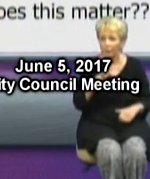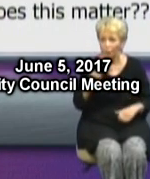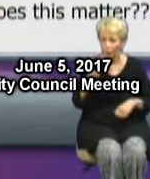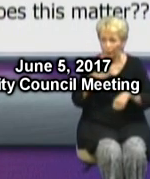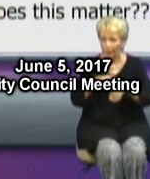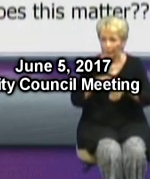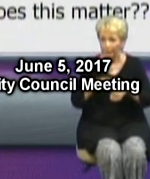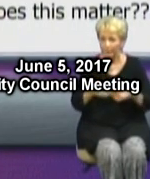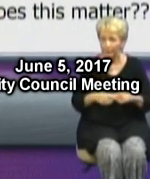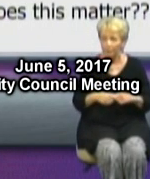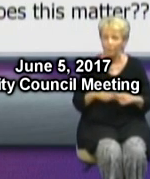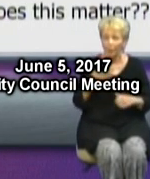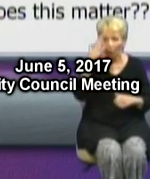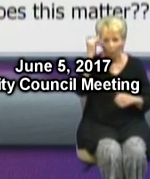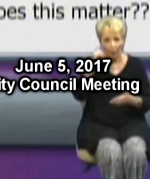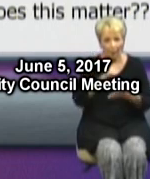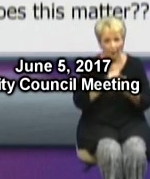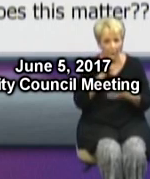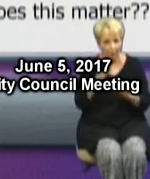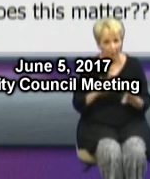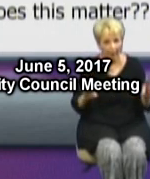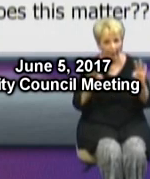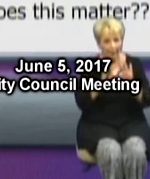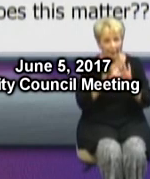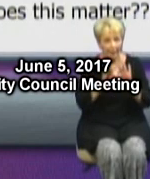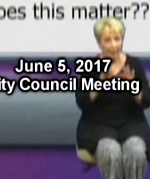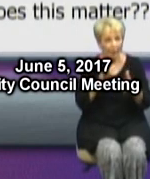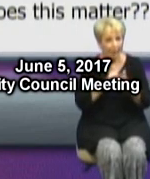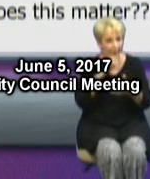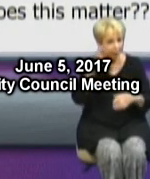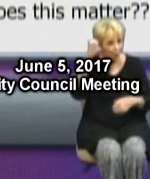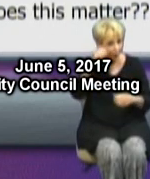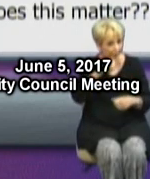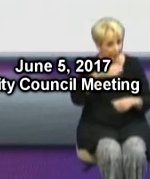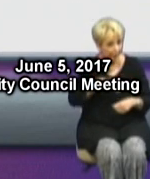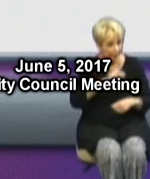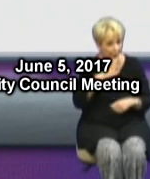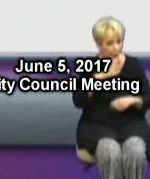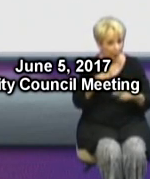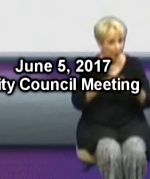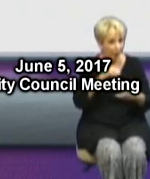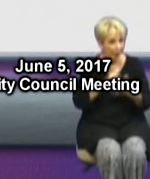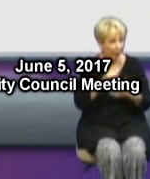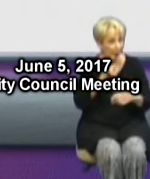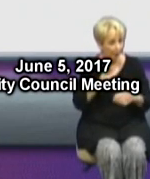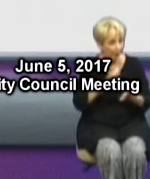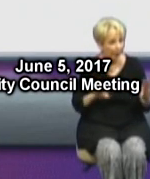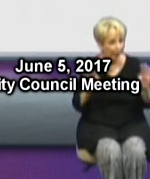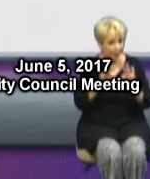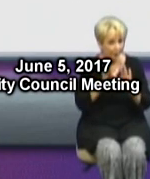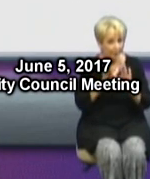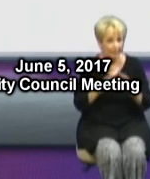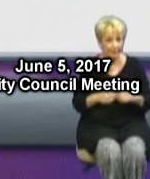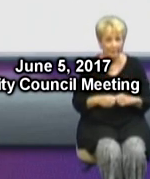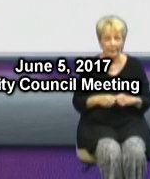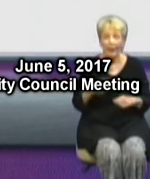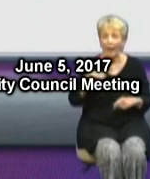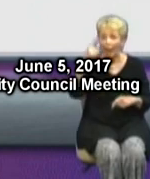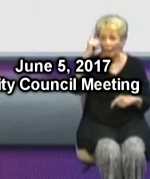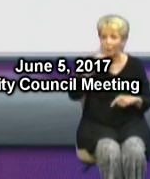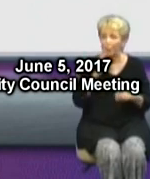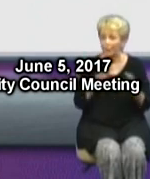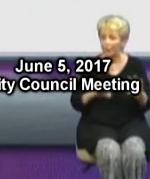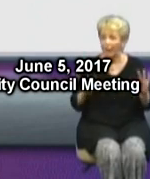times. So why does that really matter? Is that just a crazy lady up there talking, or does it really matter? I think it